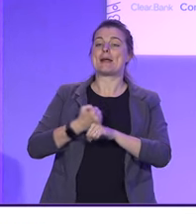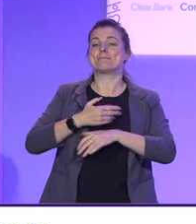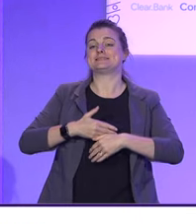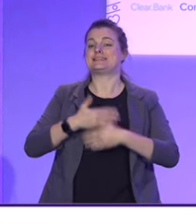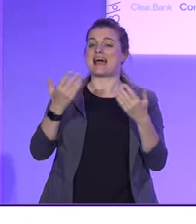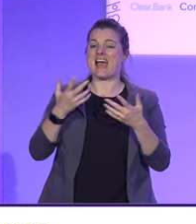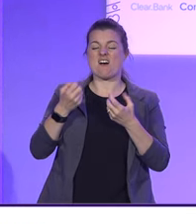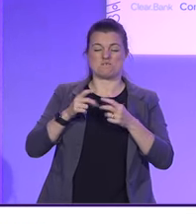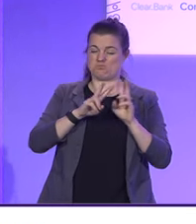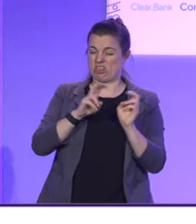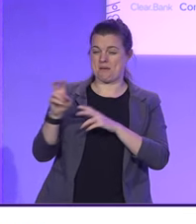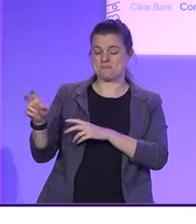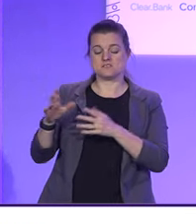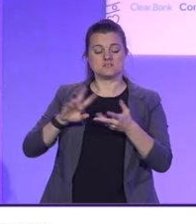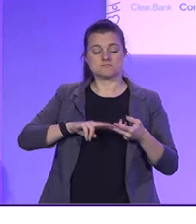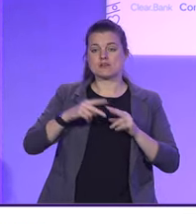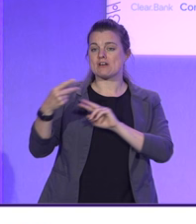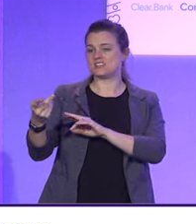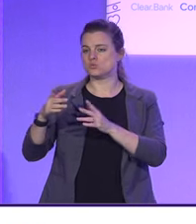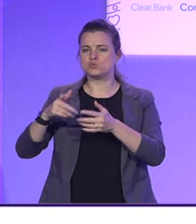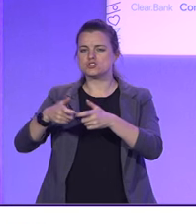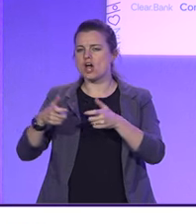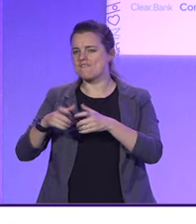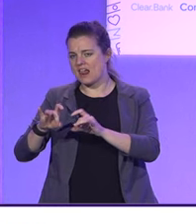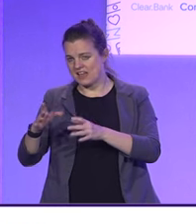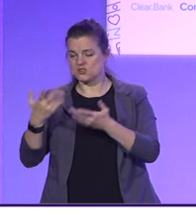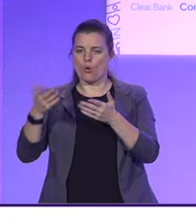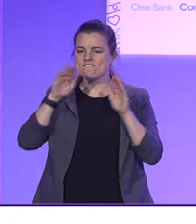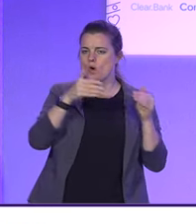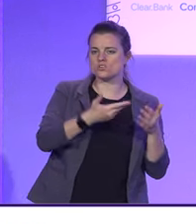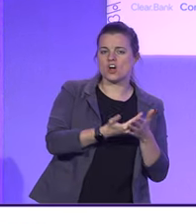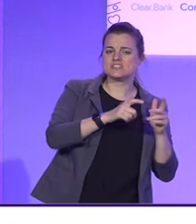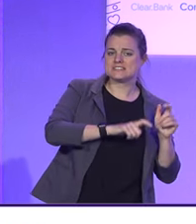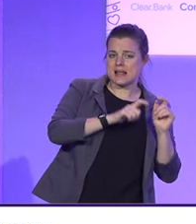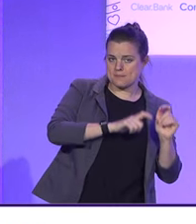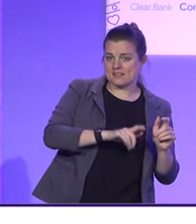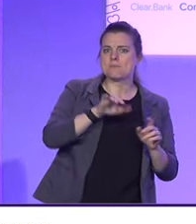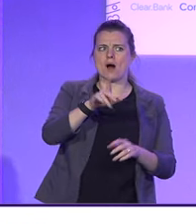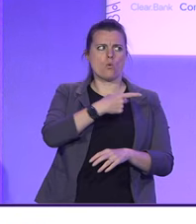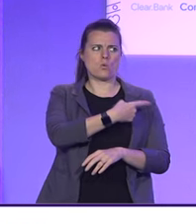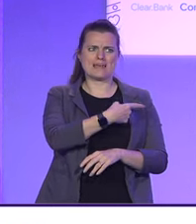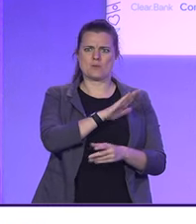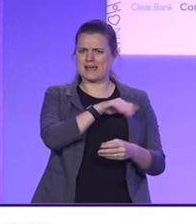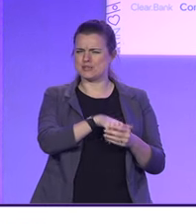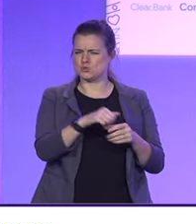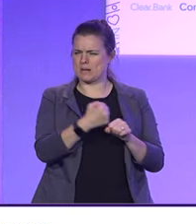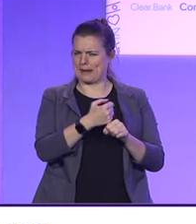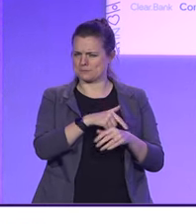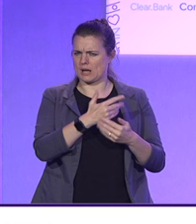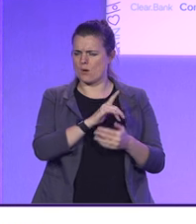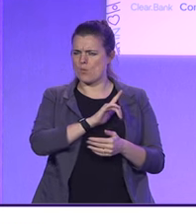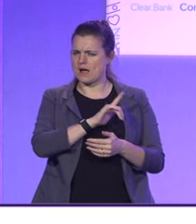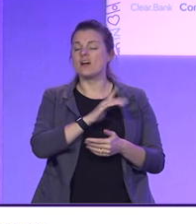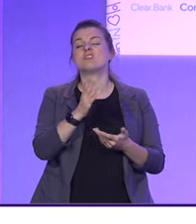such as migrating to serverless or focusing on sustainability. So why did we get into Game Day? Well, we wanted